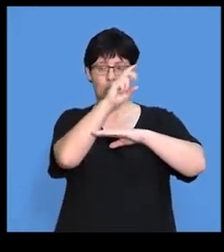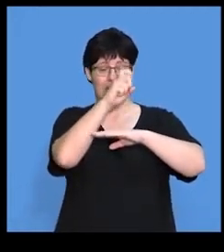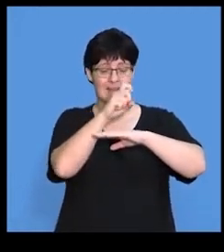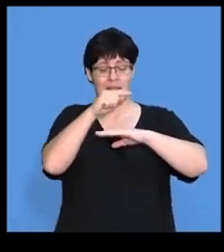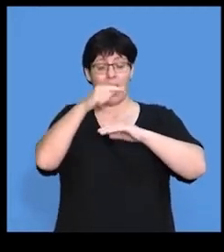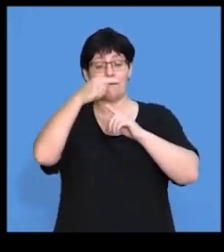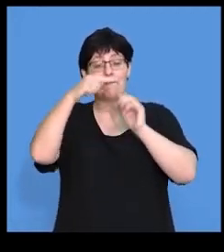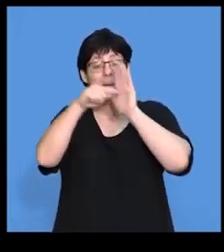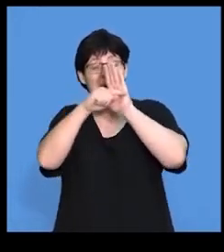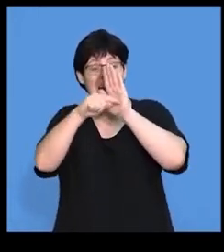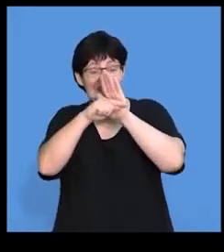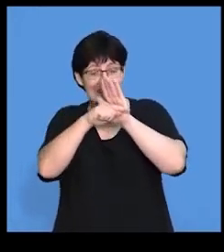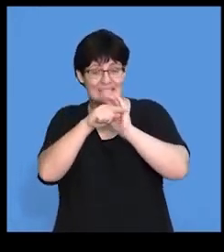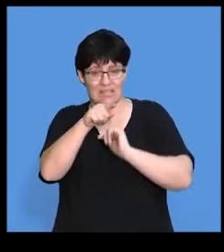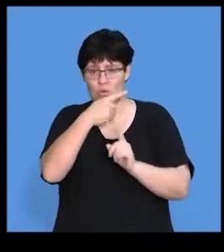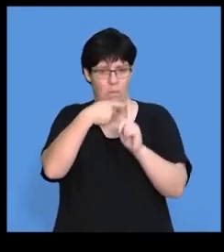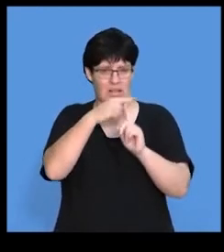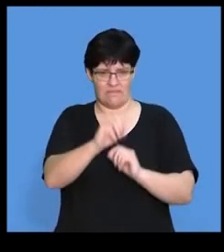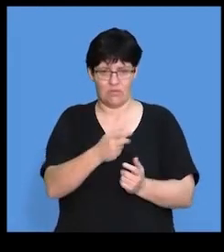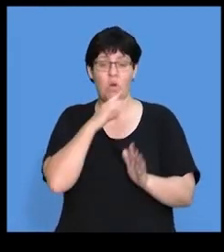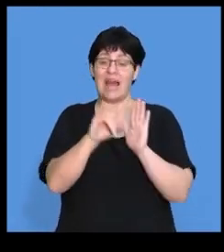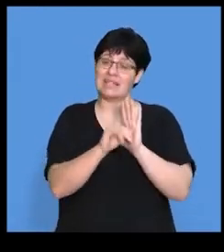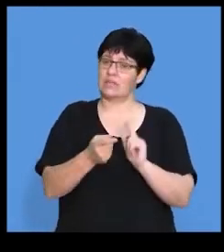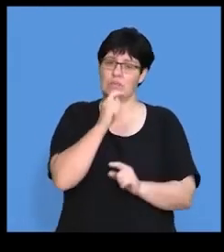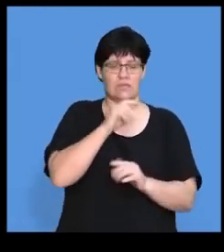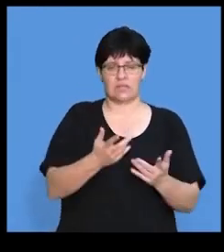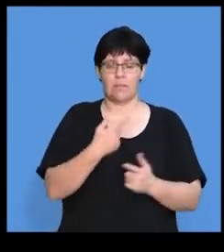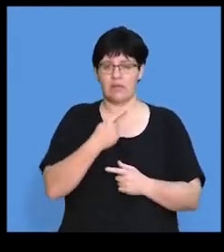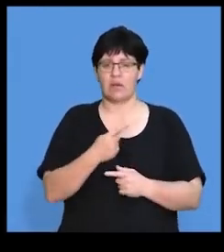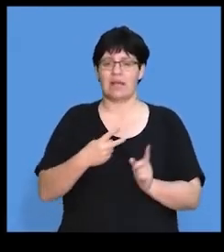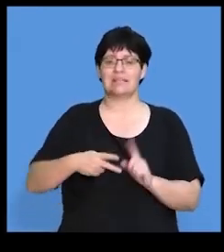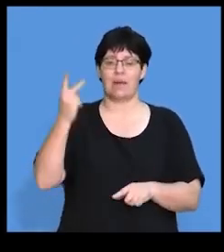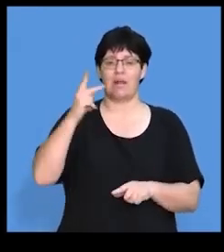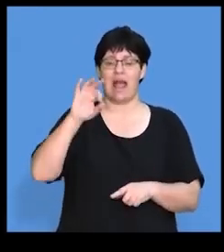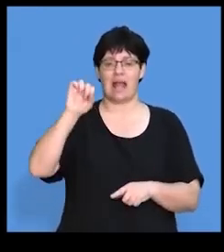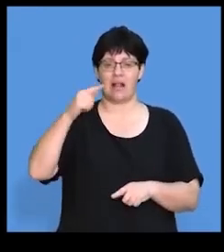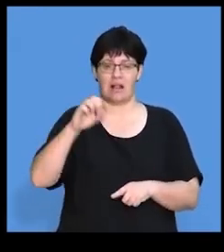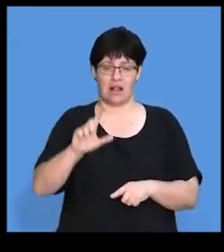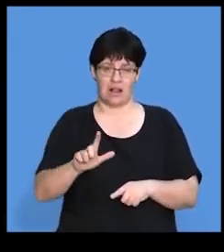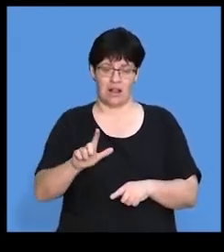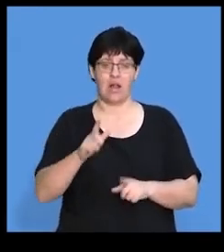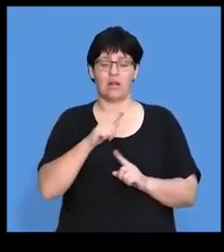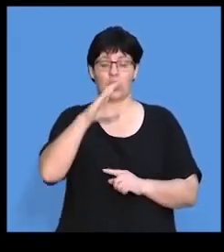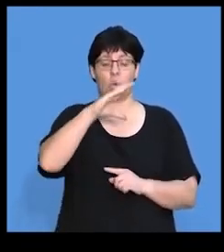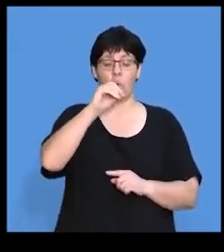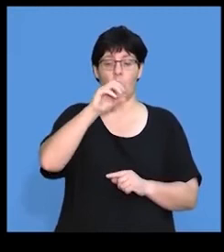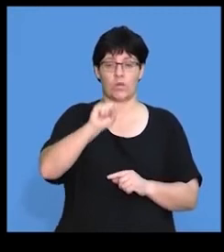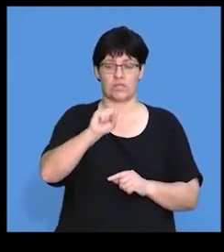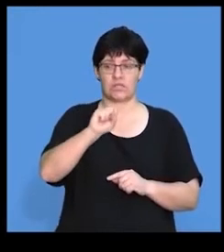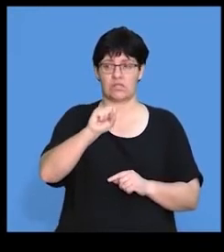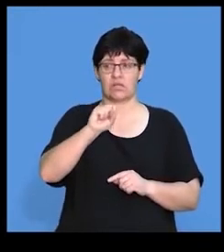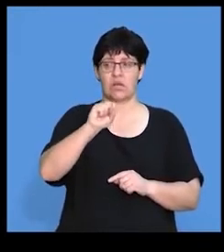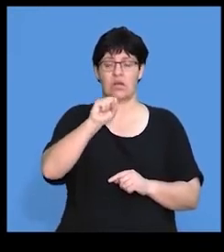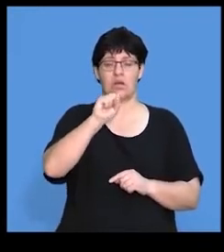so you can't use that identity. But hopefully you know from your double angle formulas that cos